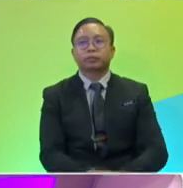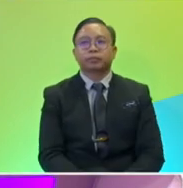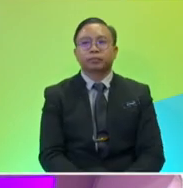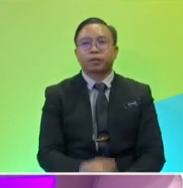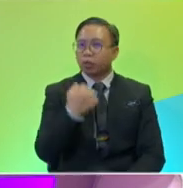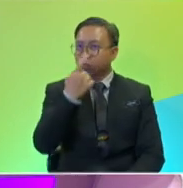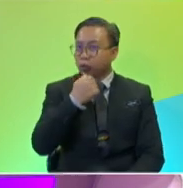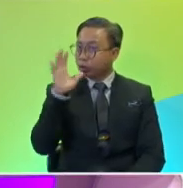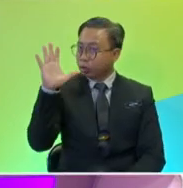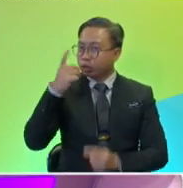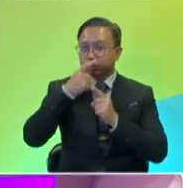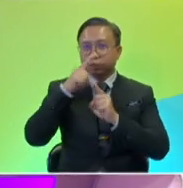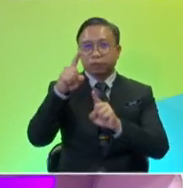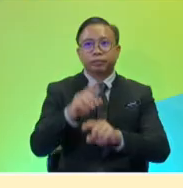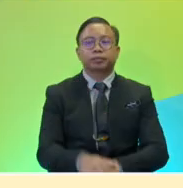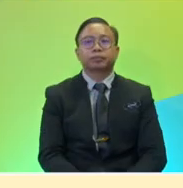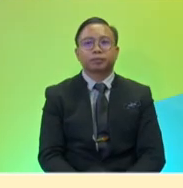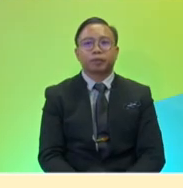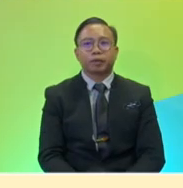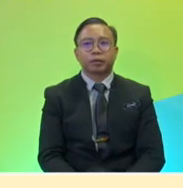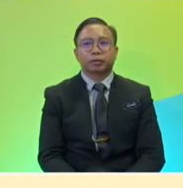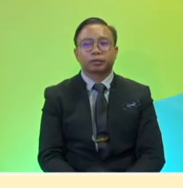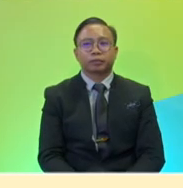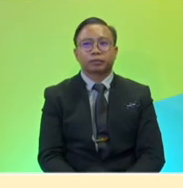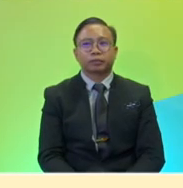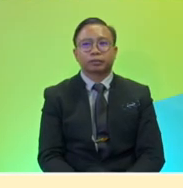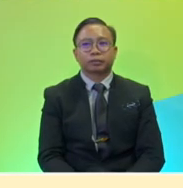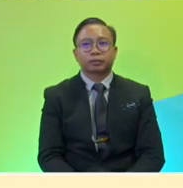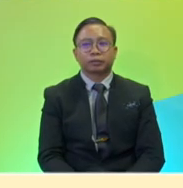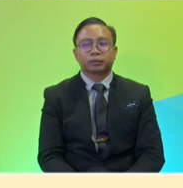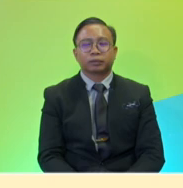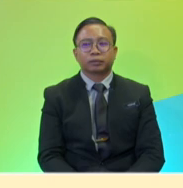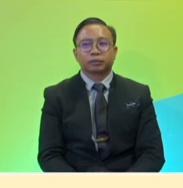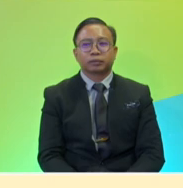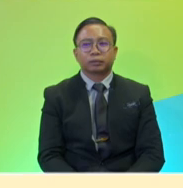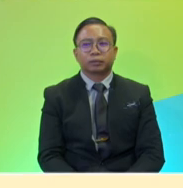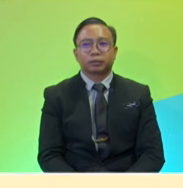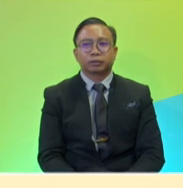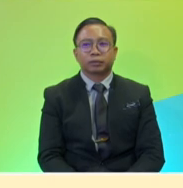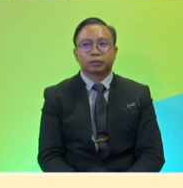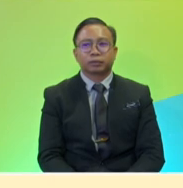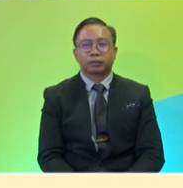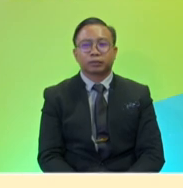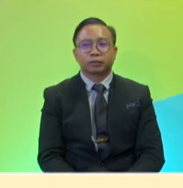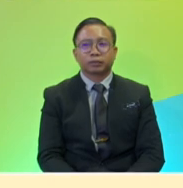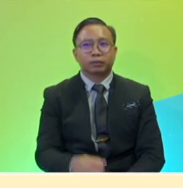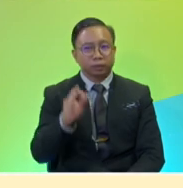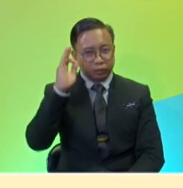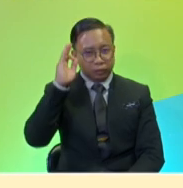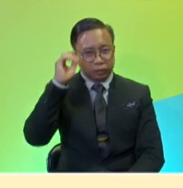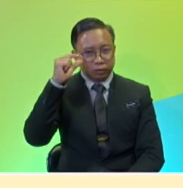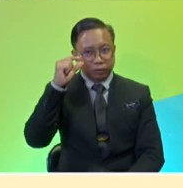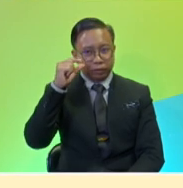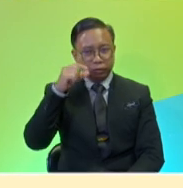Anyone could answer? Who would like to help teacher? Who would like to help me? To tell? Yes, Farooq. Good,